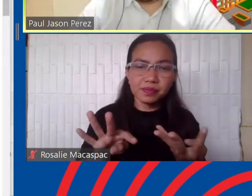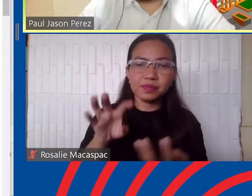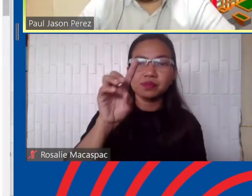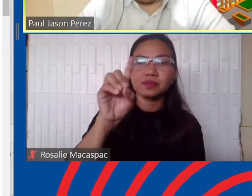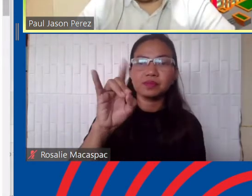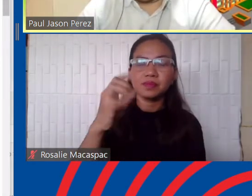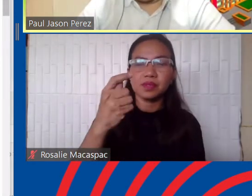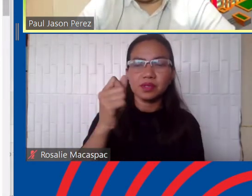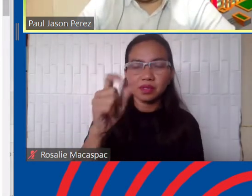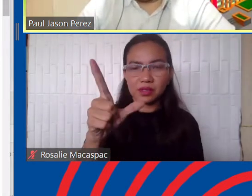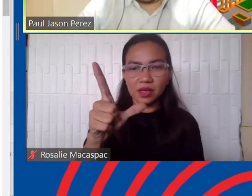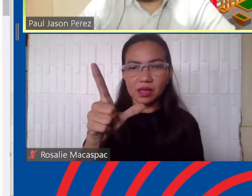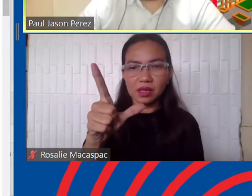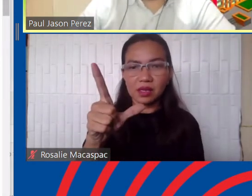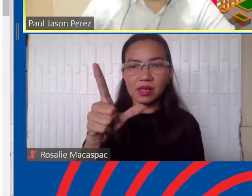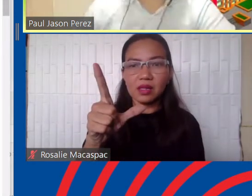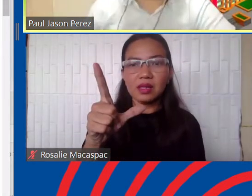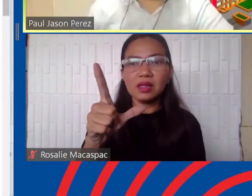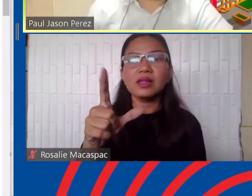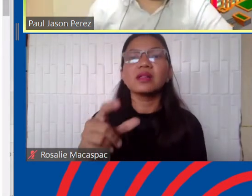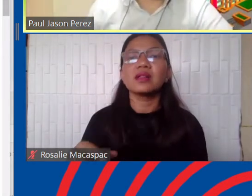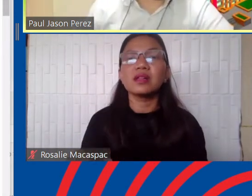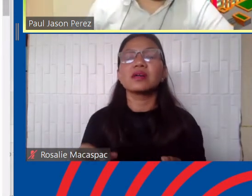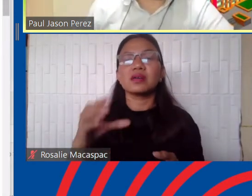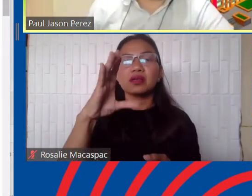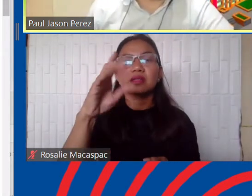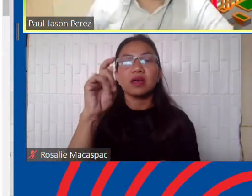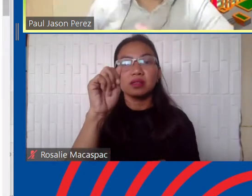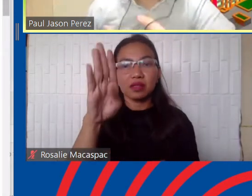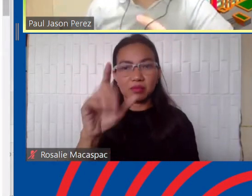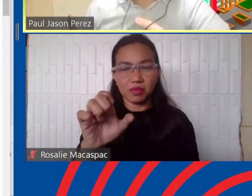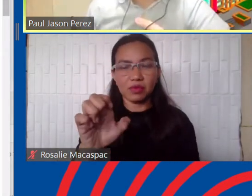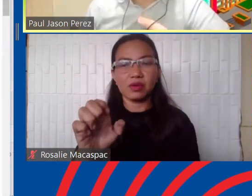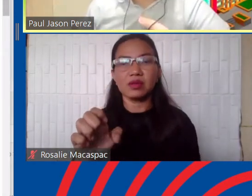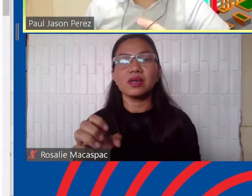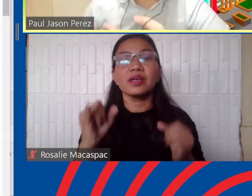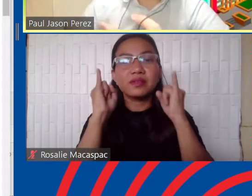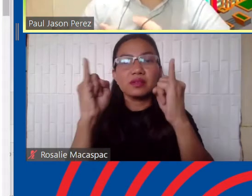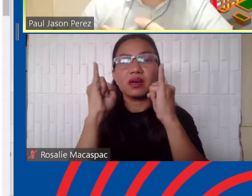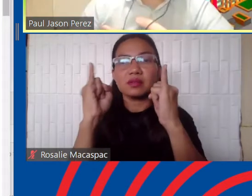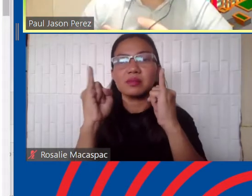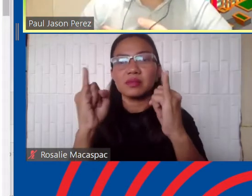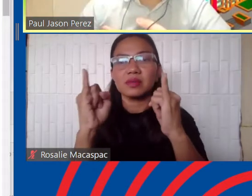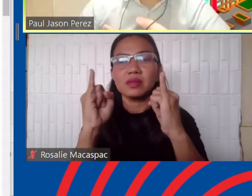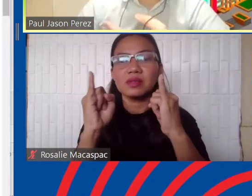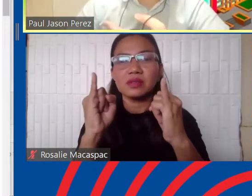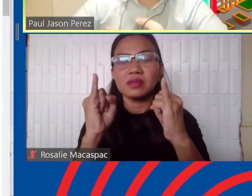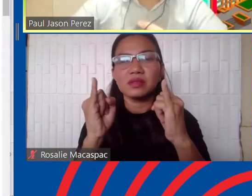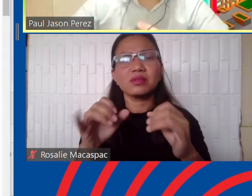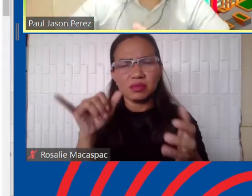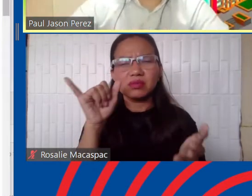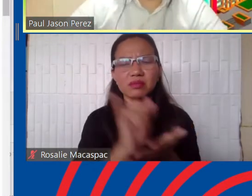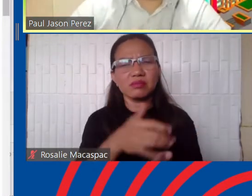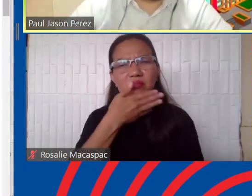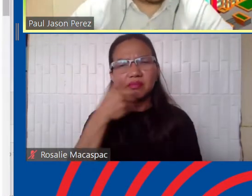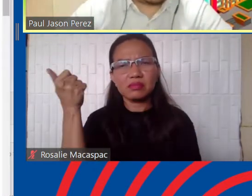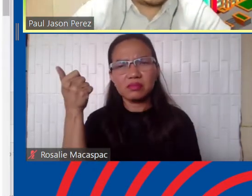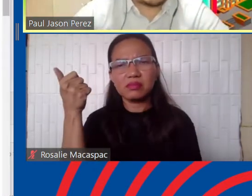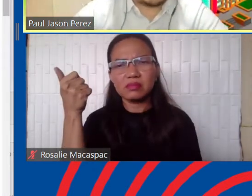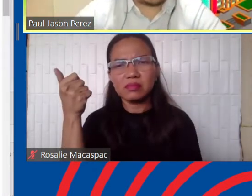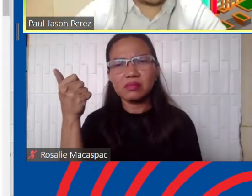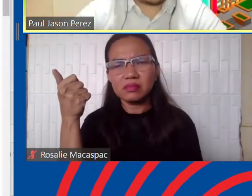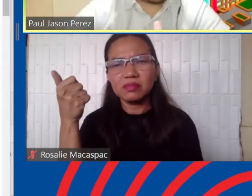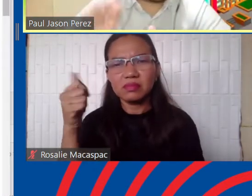object identifier to make them citable and trackable. And I think that's very attractive, no, for